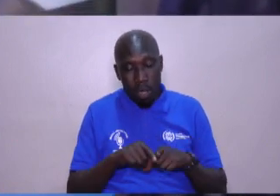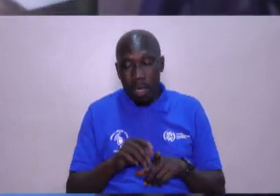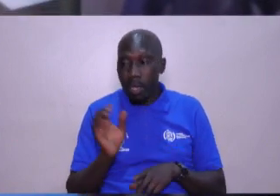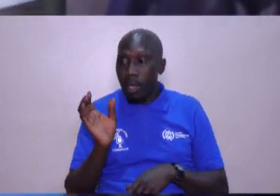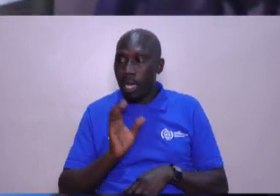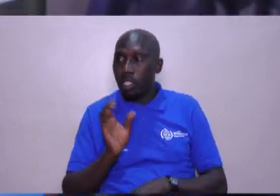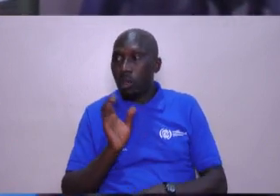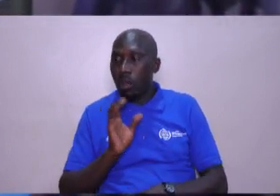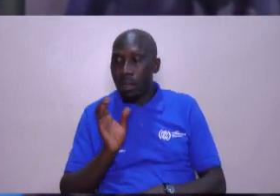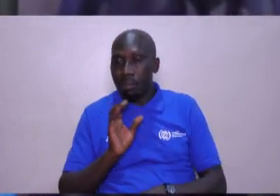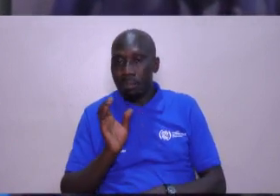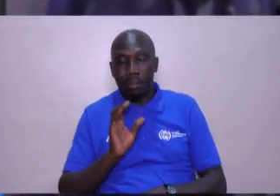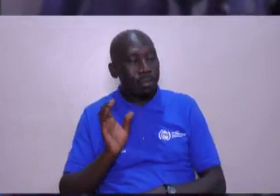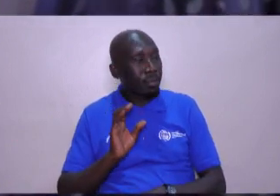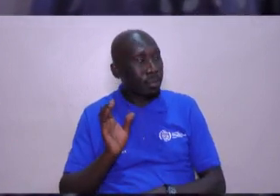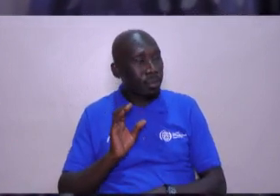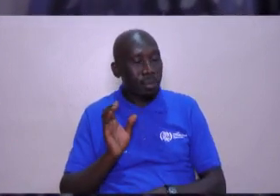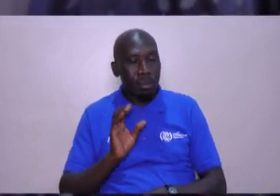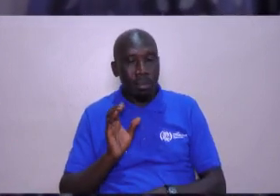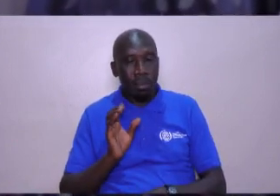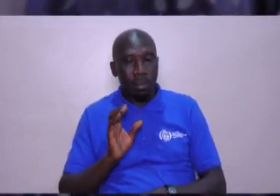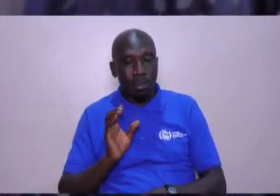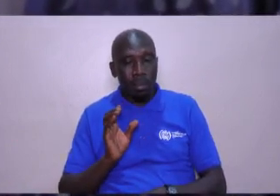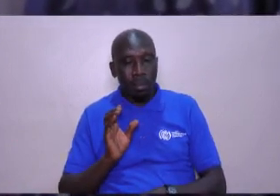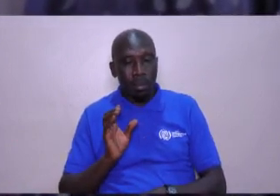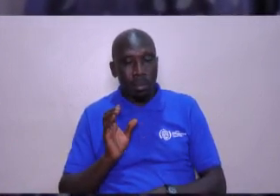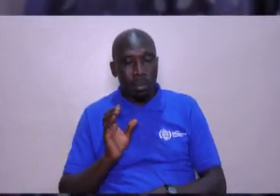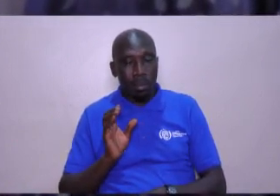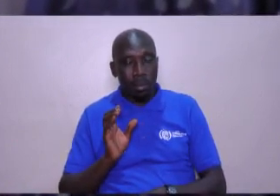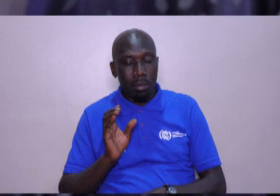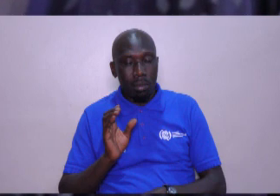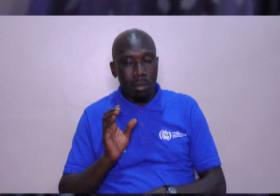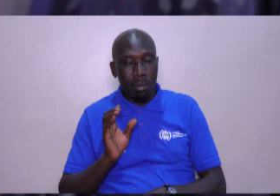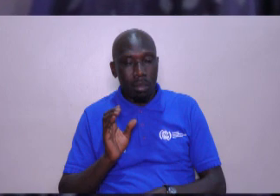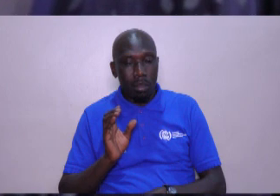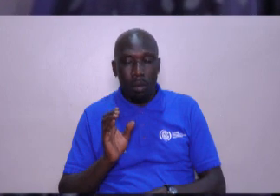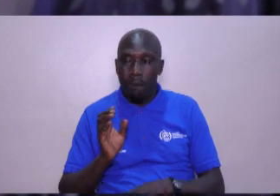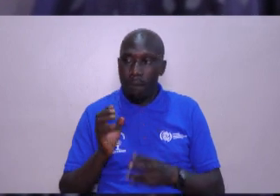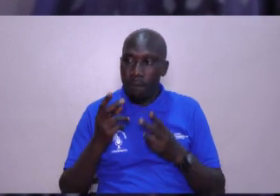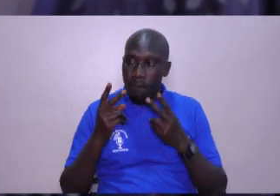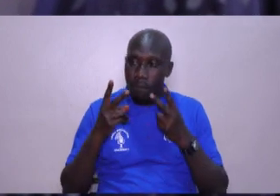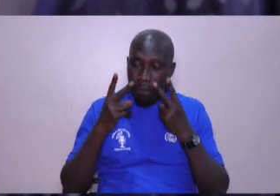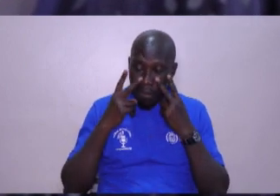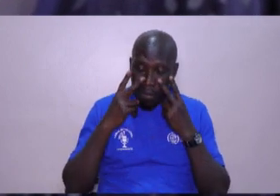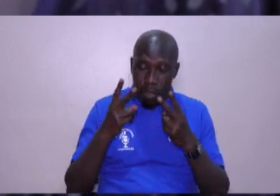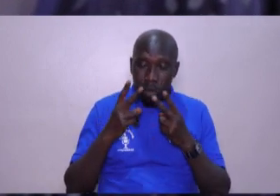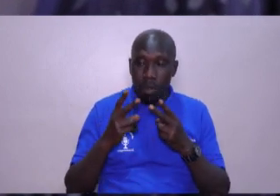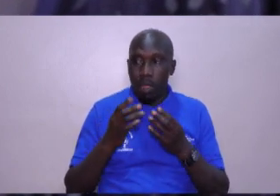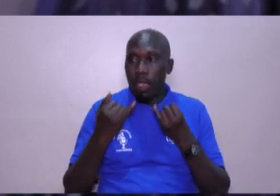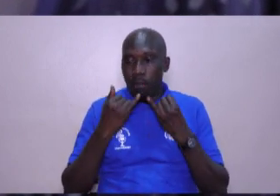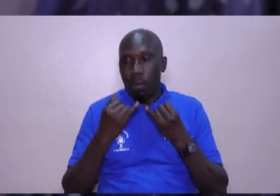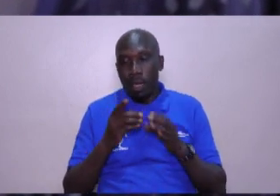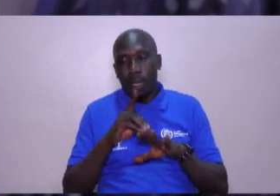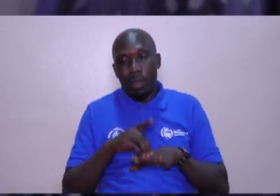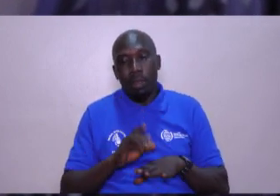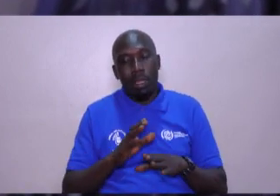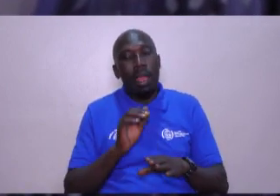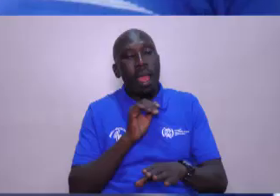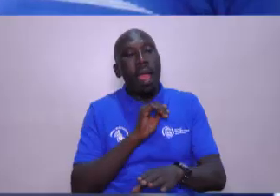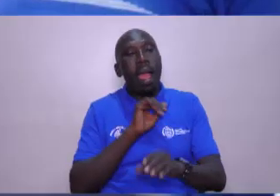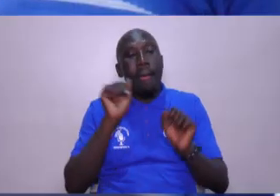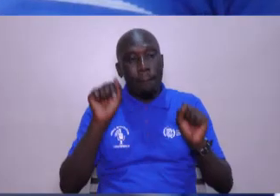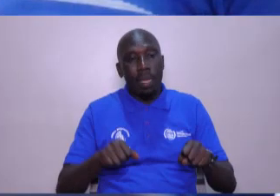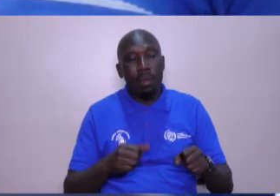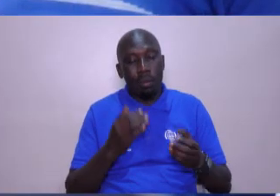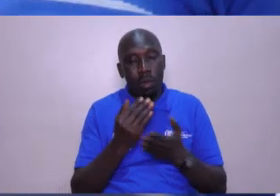customize the LMS to view content based on their abilities? Because